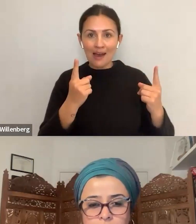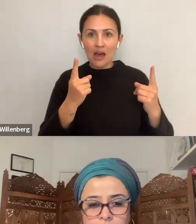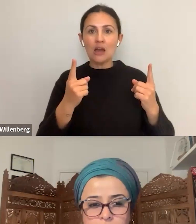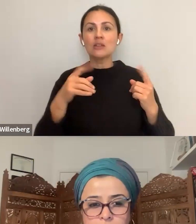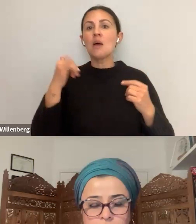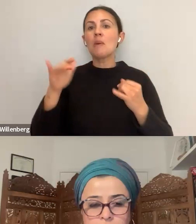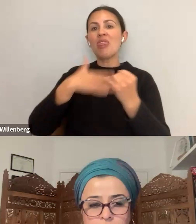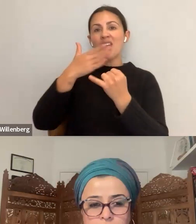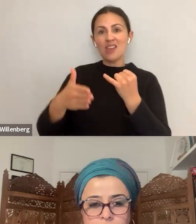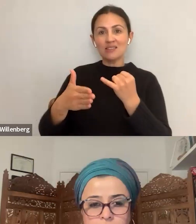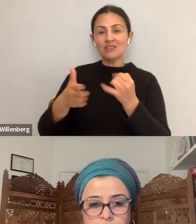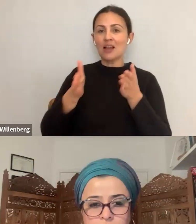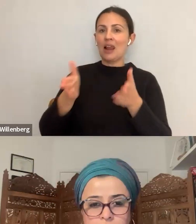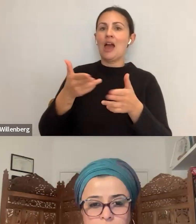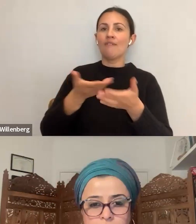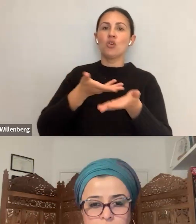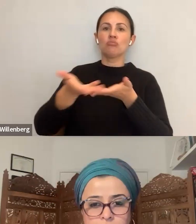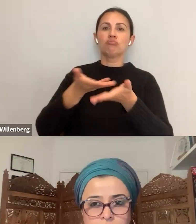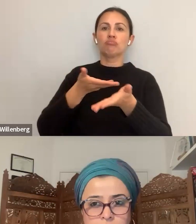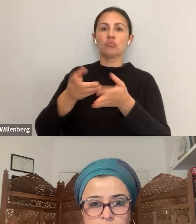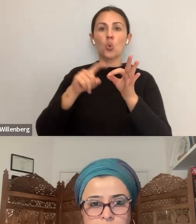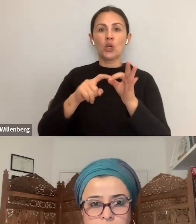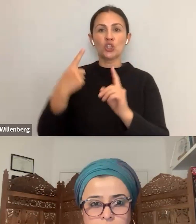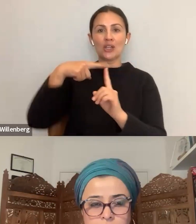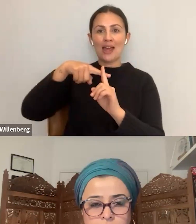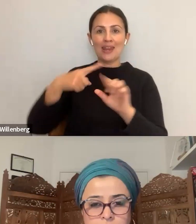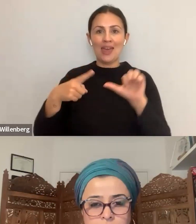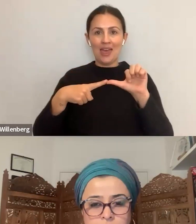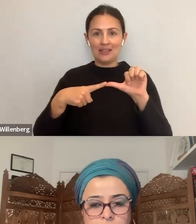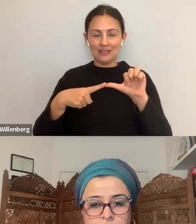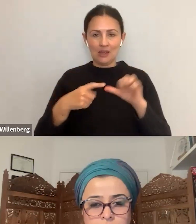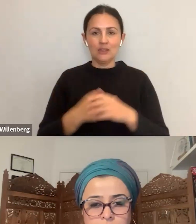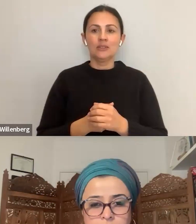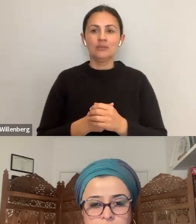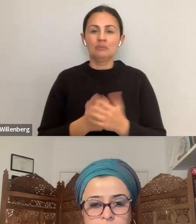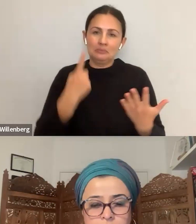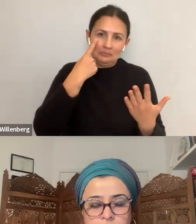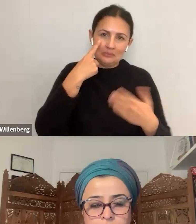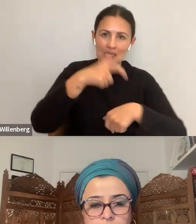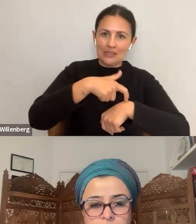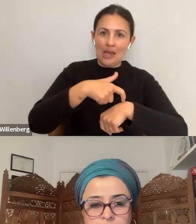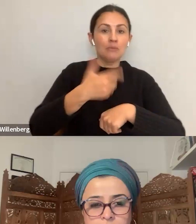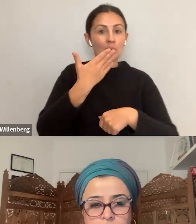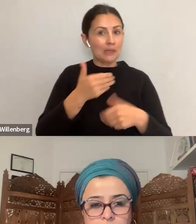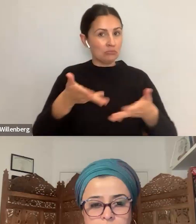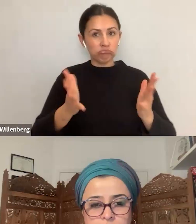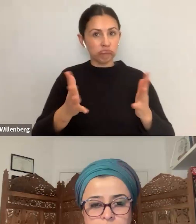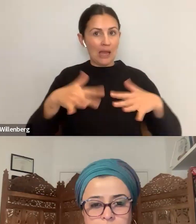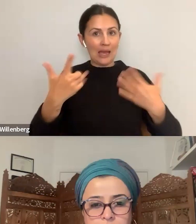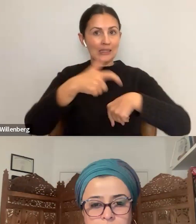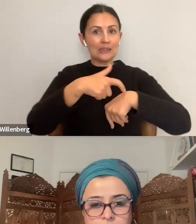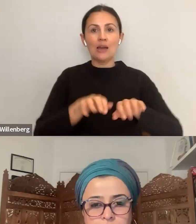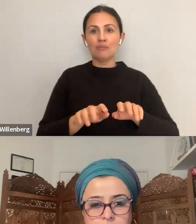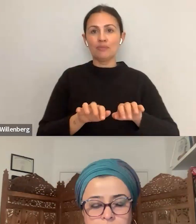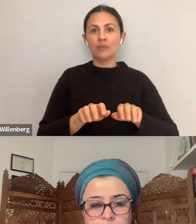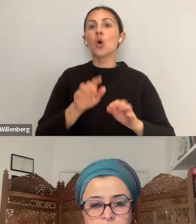make space at the end to answer some of those questions, but we're going to see how we go. So please put your questions in the chat. The